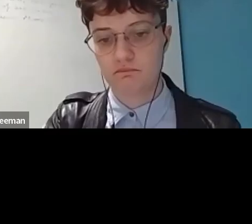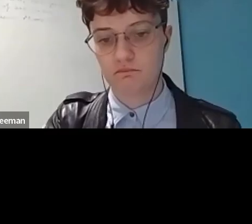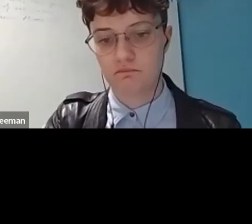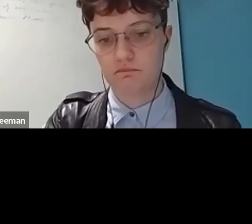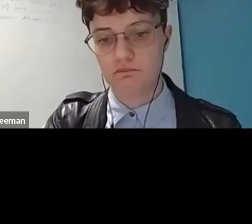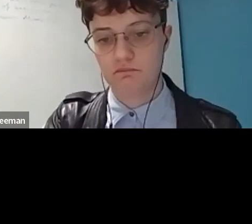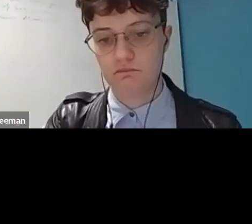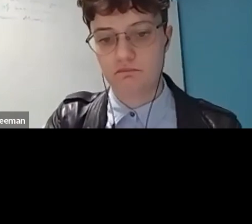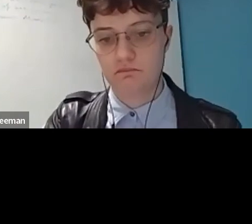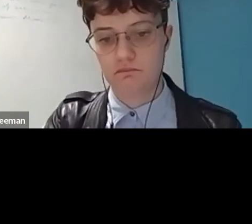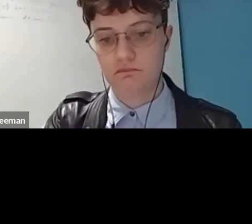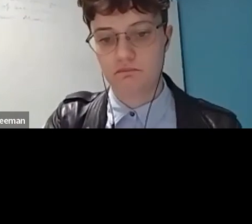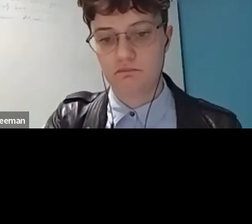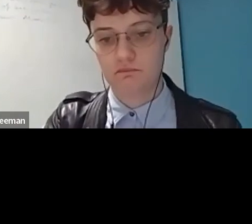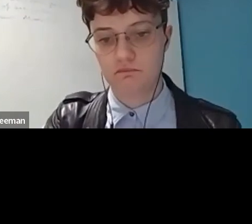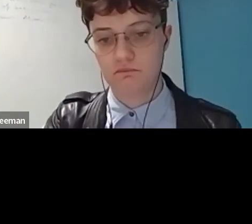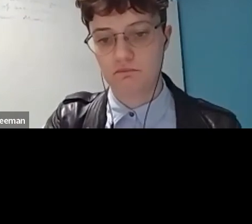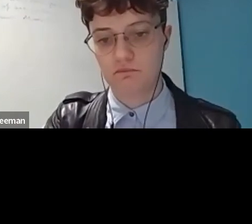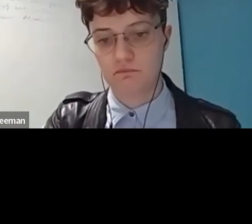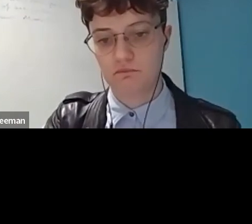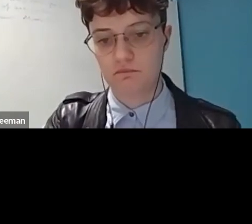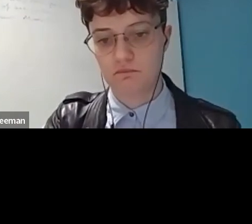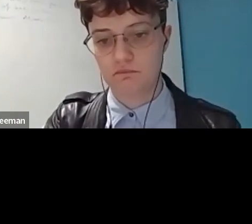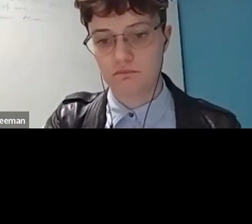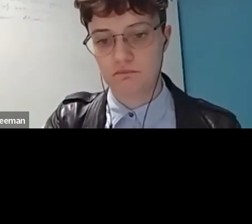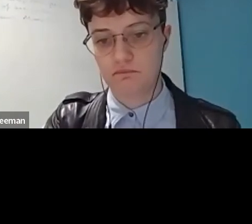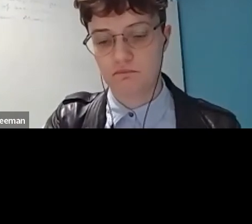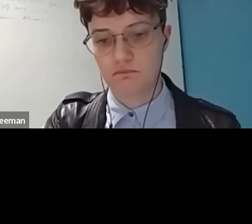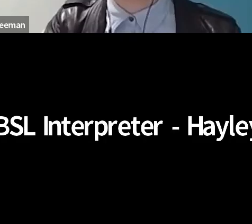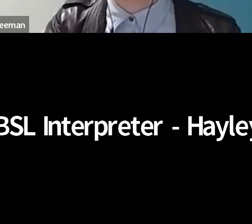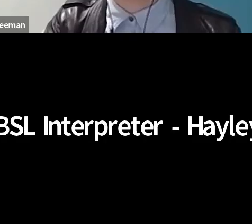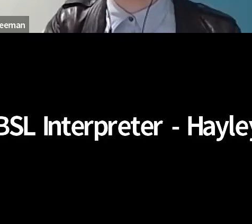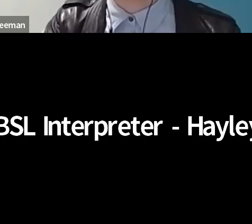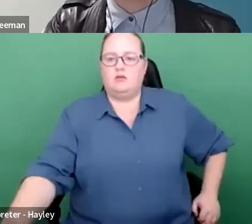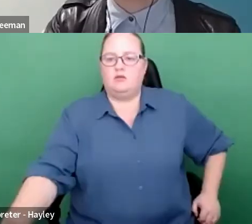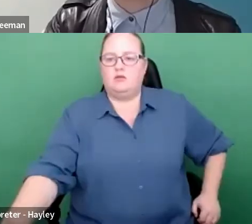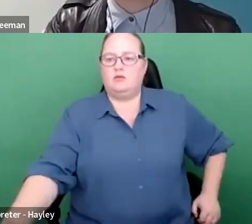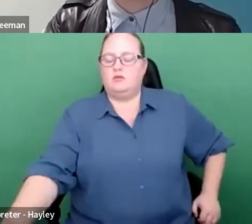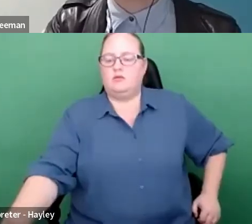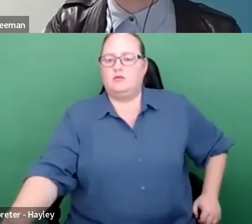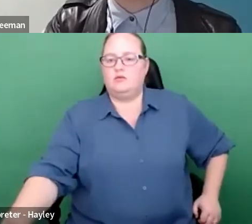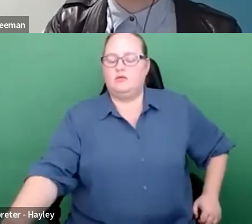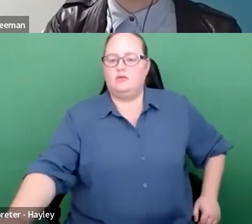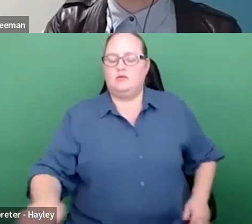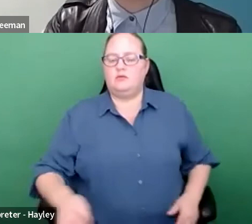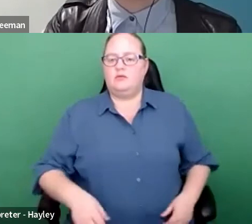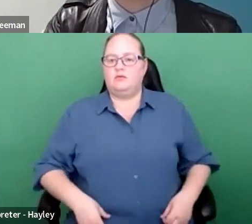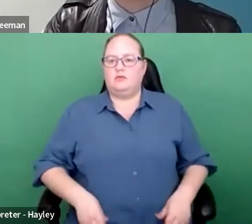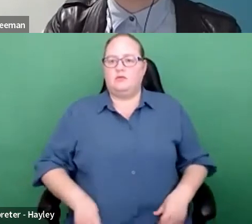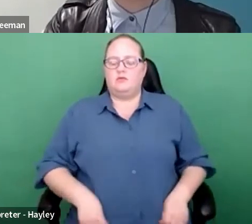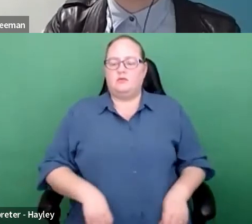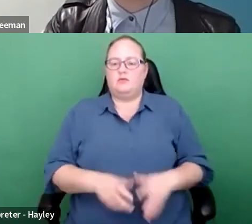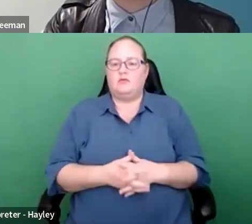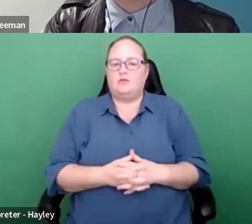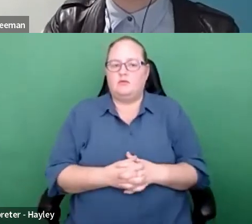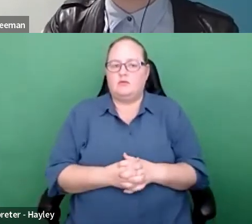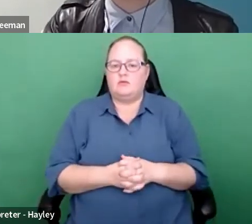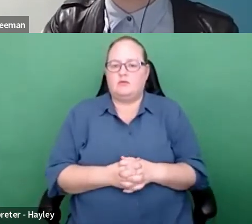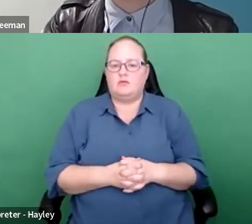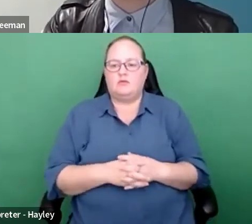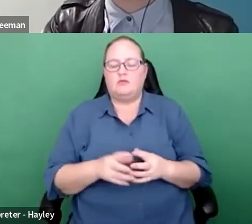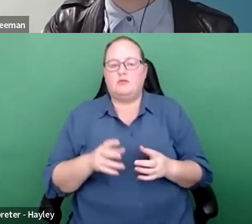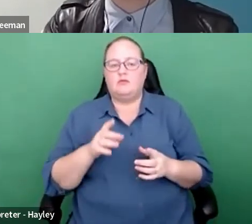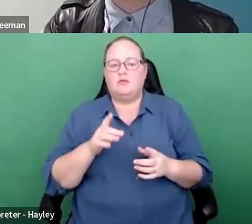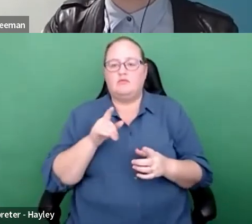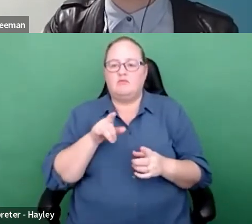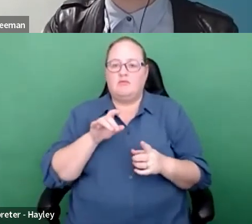is it all just, do we just end up with, or is the point that we should have anthropological concepts